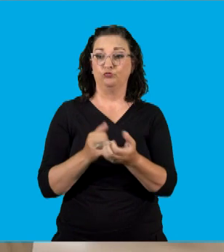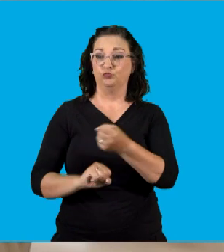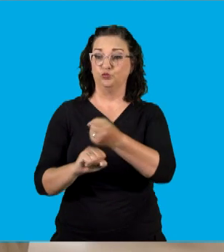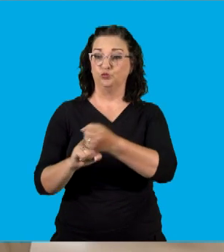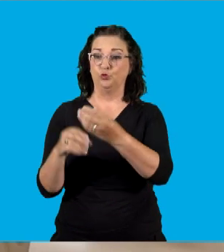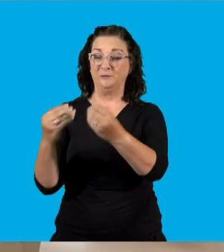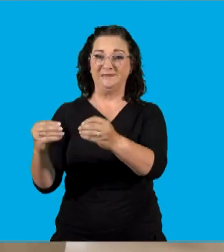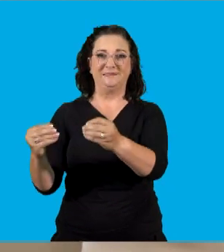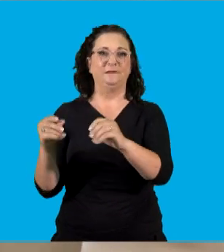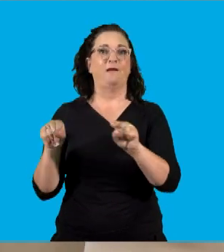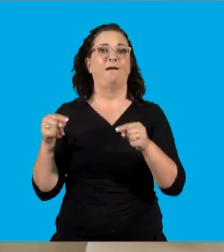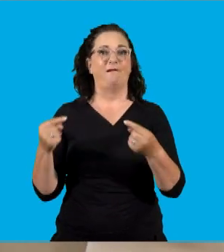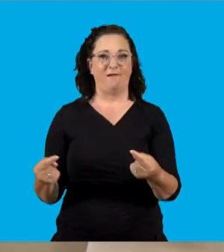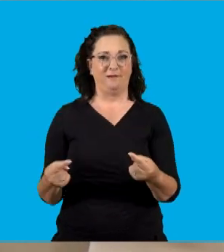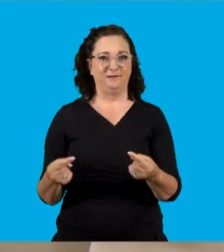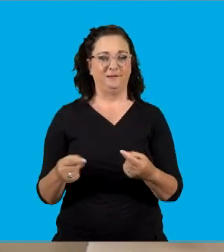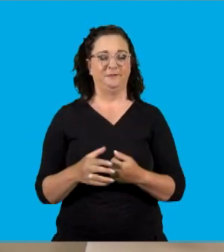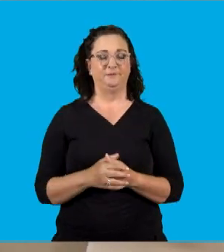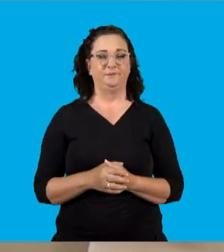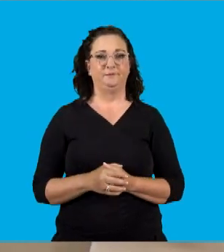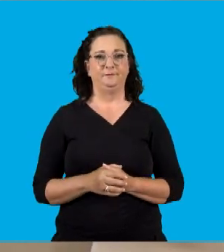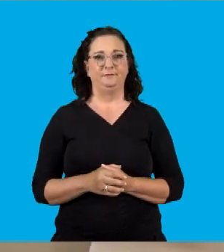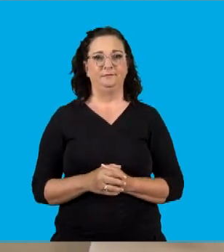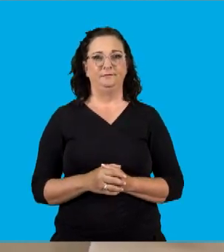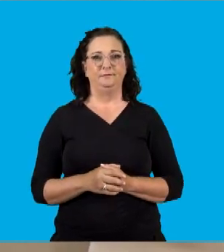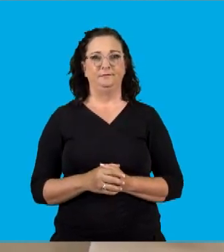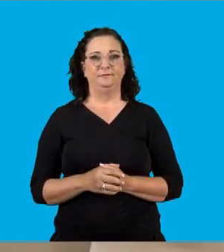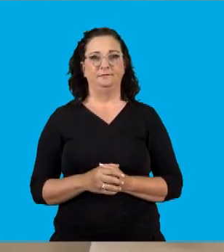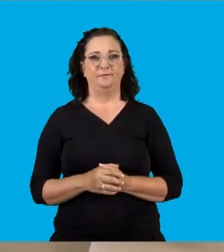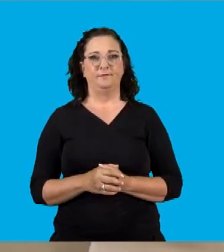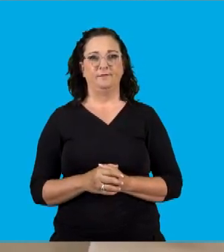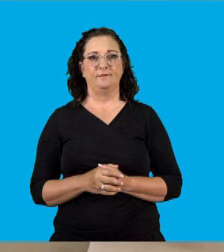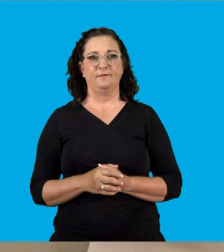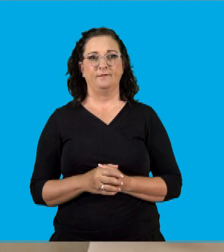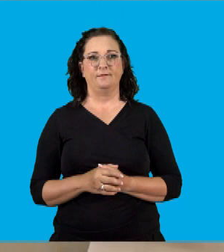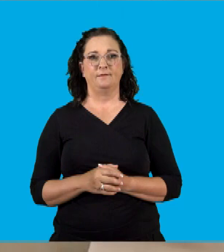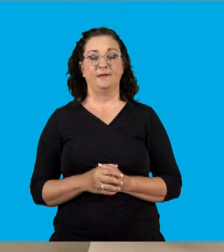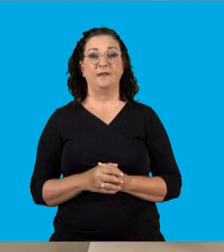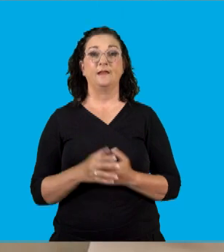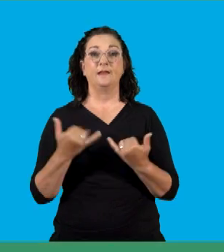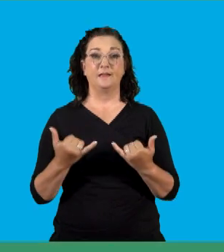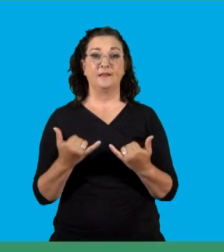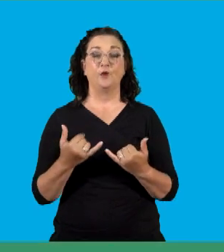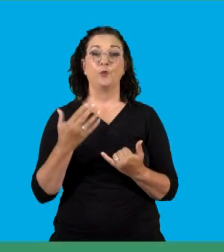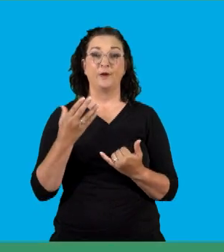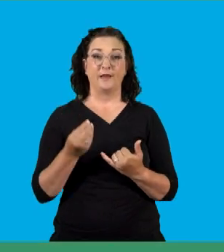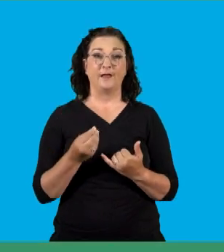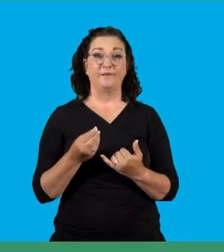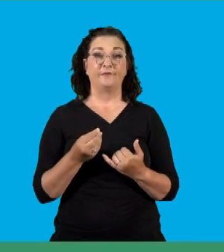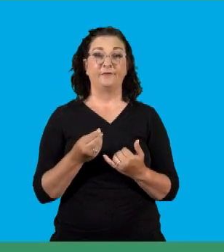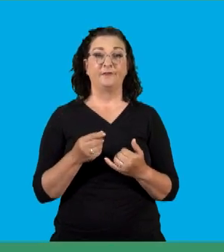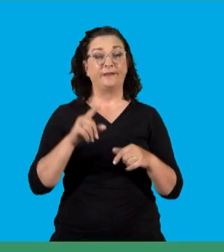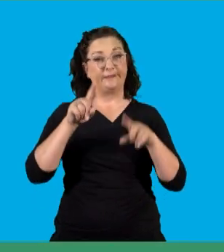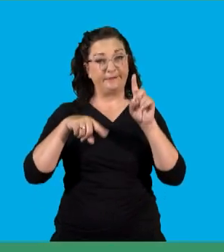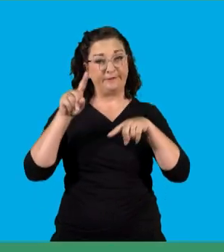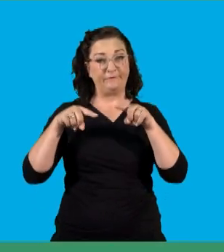of income from customers or limited disposable income. Now let us look at the types of socio-economic